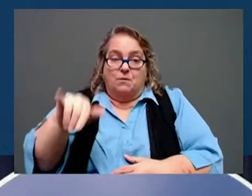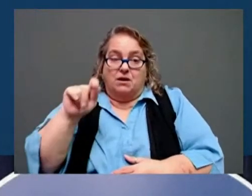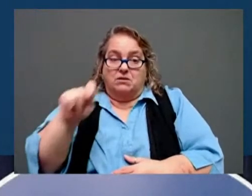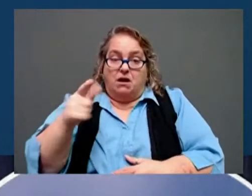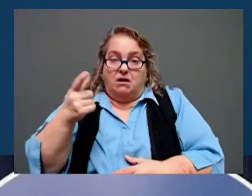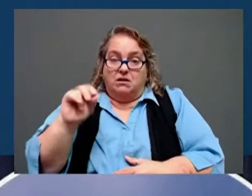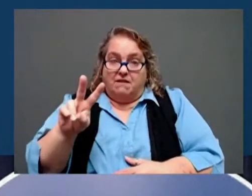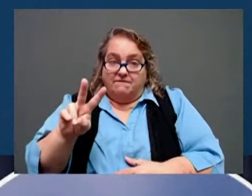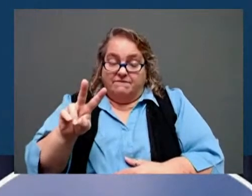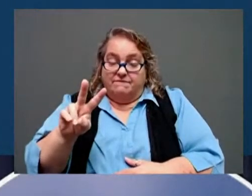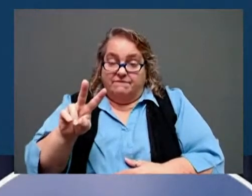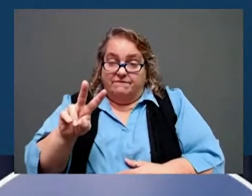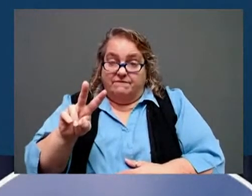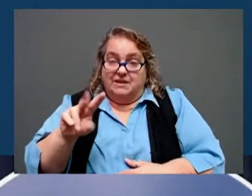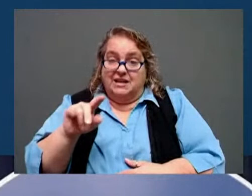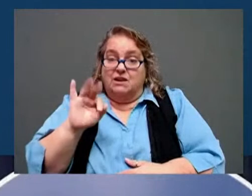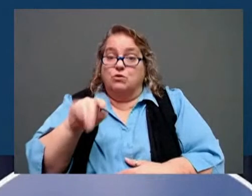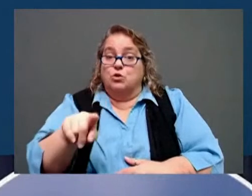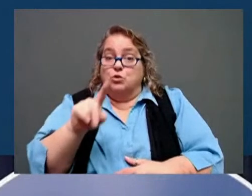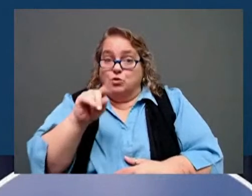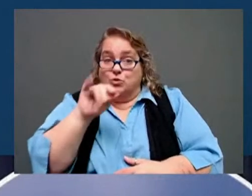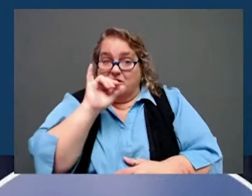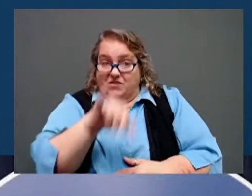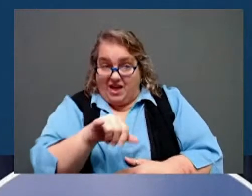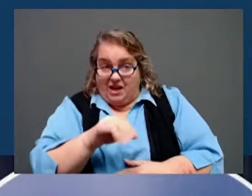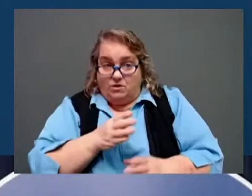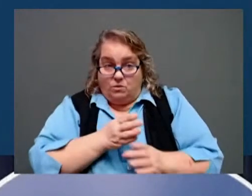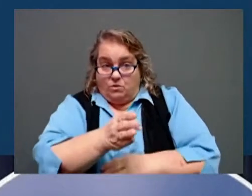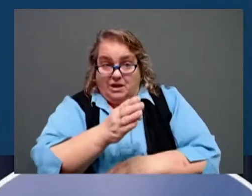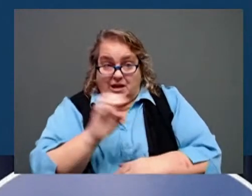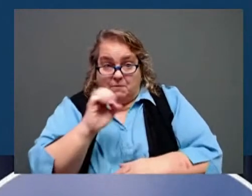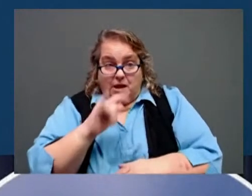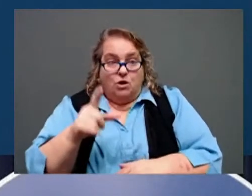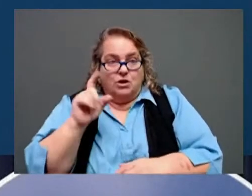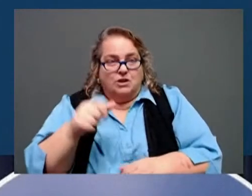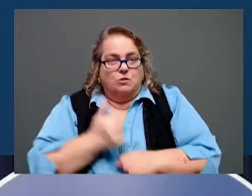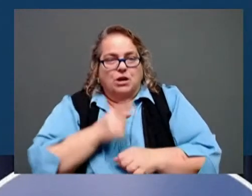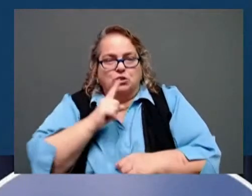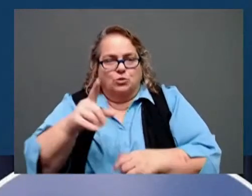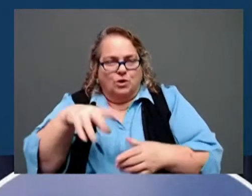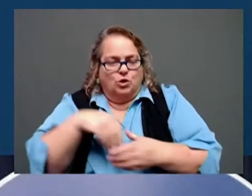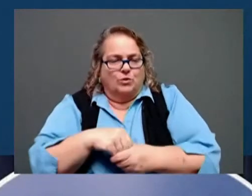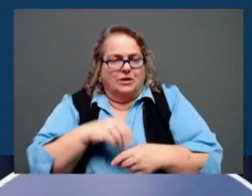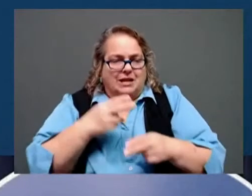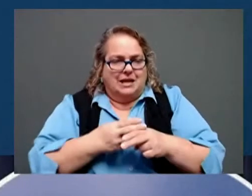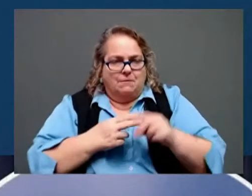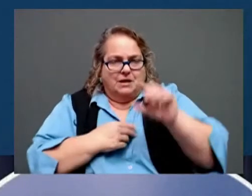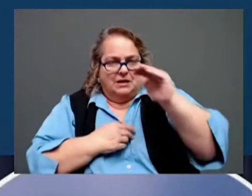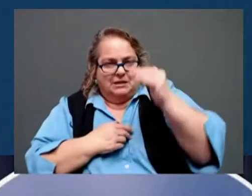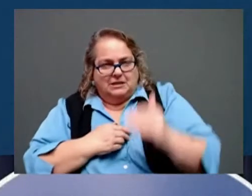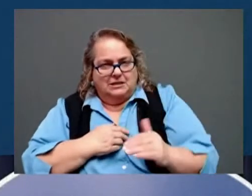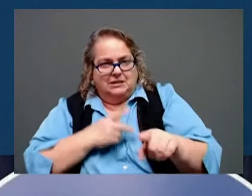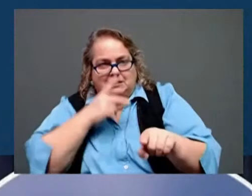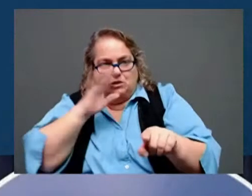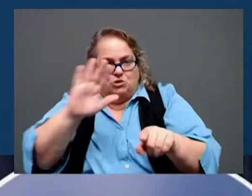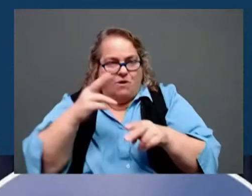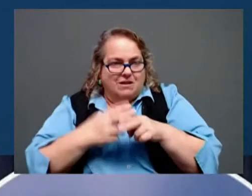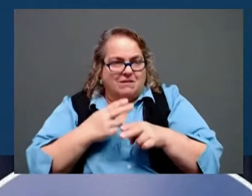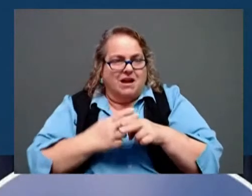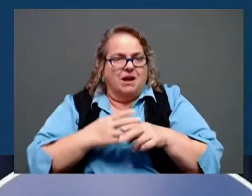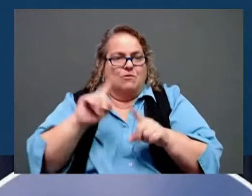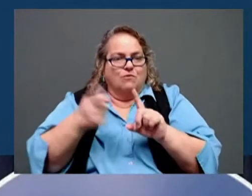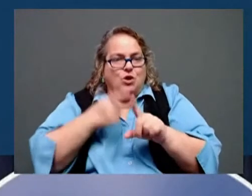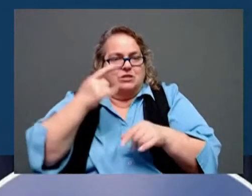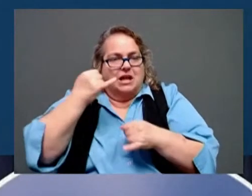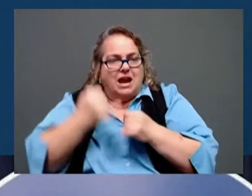ksppubaff@ky.gov. If you do that route, you need to include the information that's on the screen here. We'll put this on